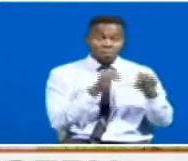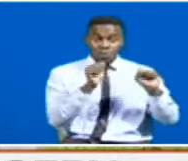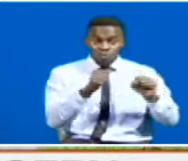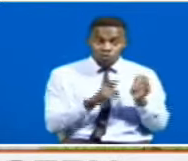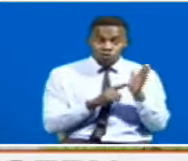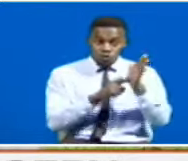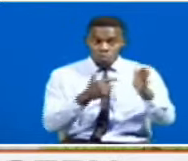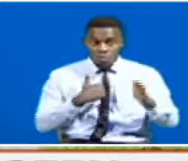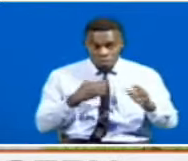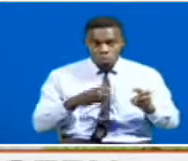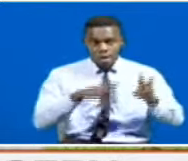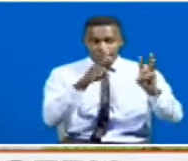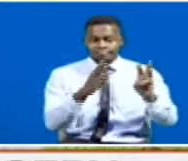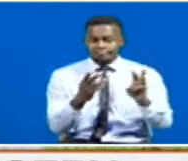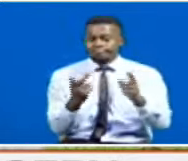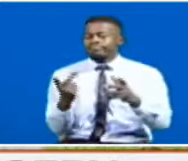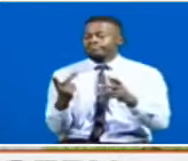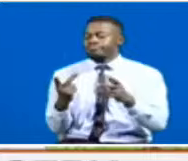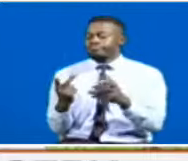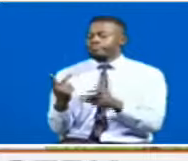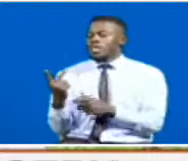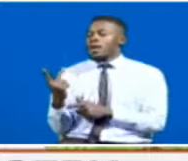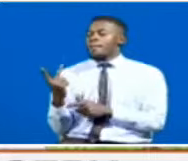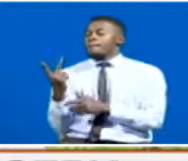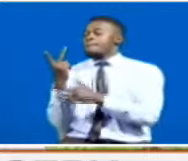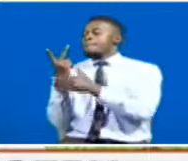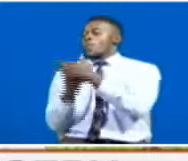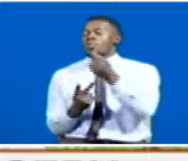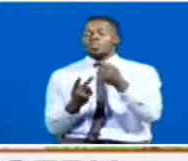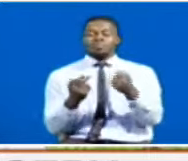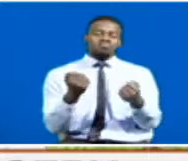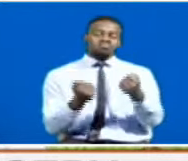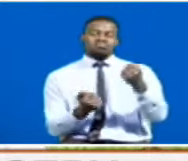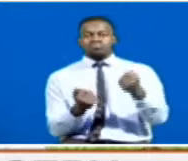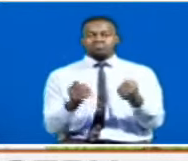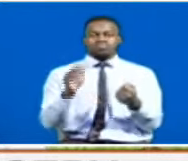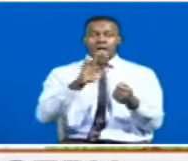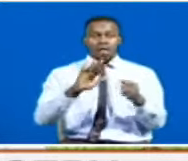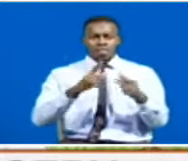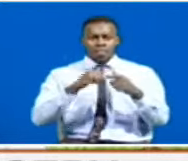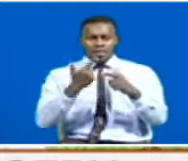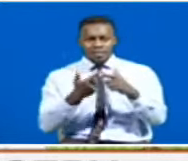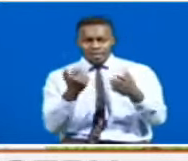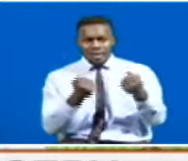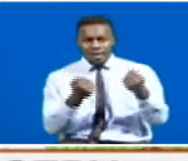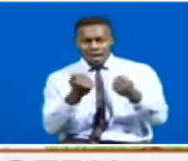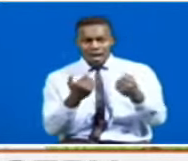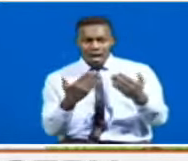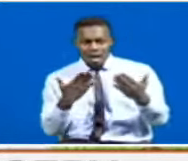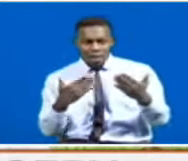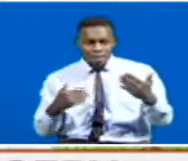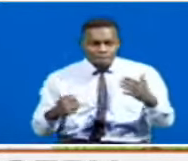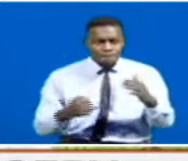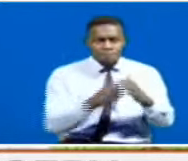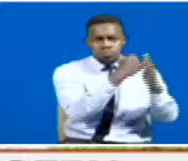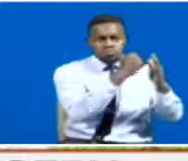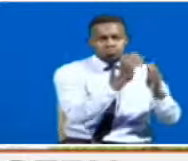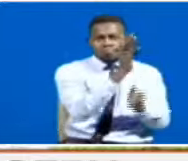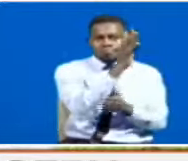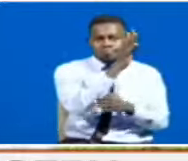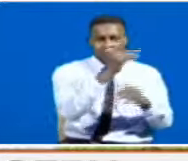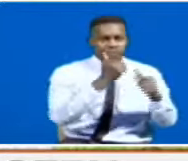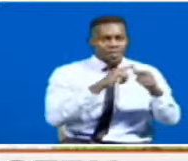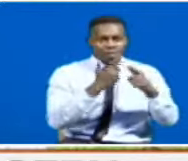pamoja. Kufika njiani sasa ndio gari ikapaa ikagonga baria. Na ikaenda kukonga miti